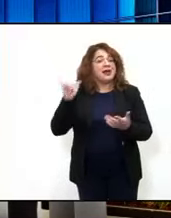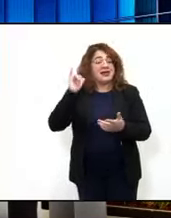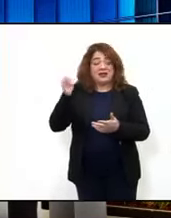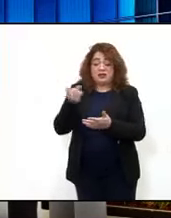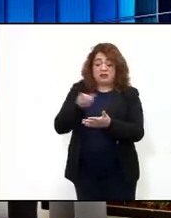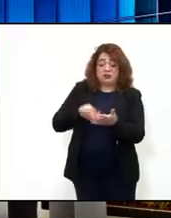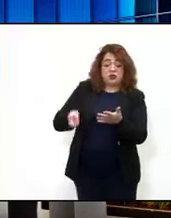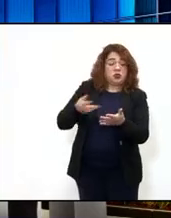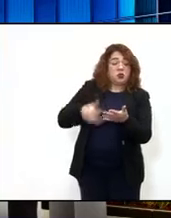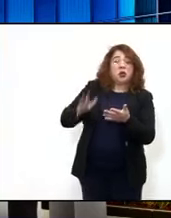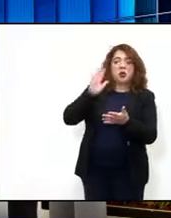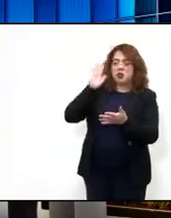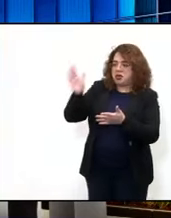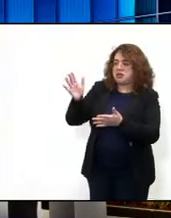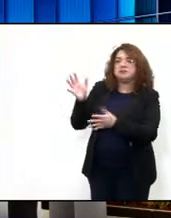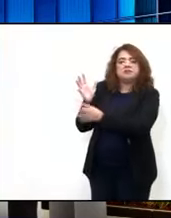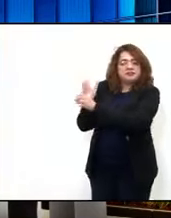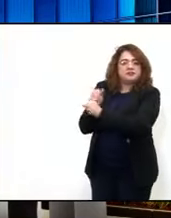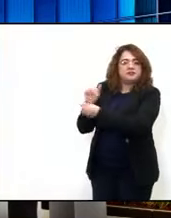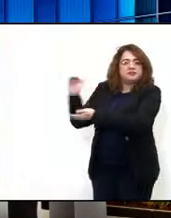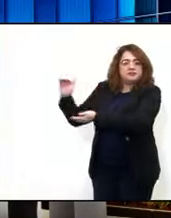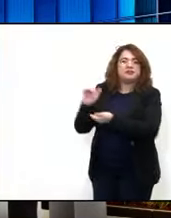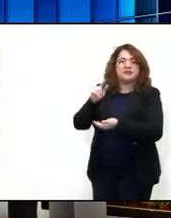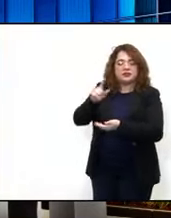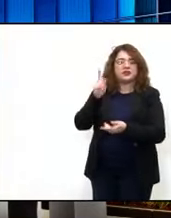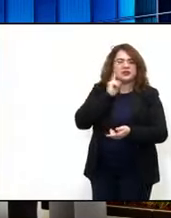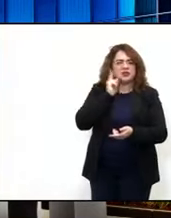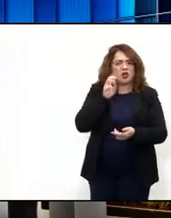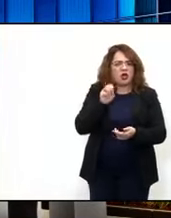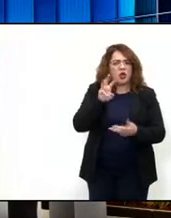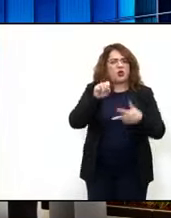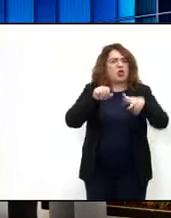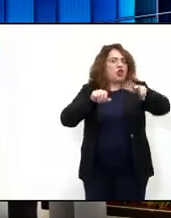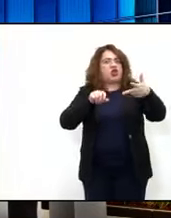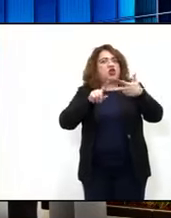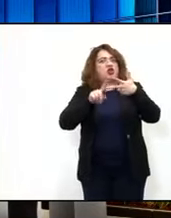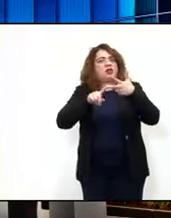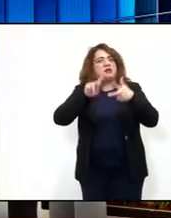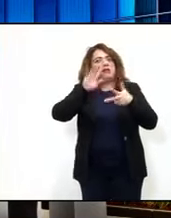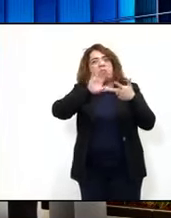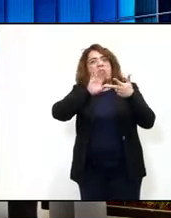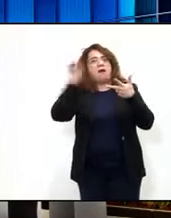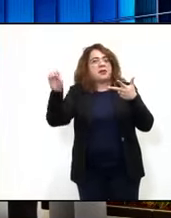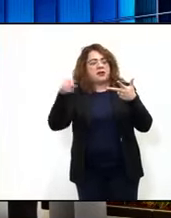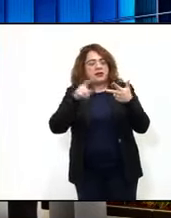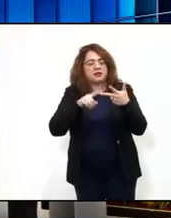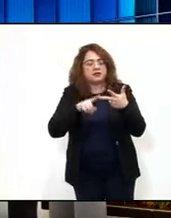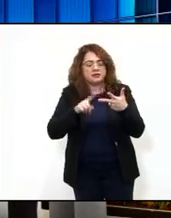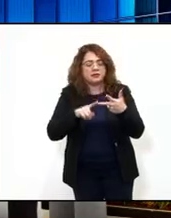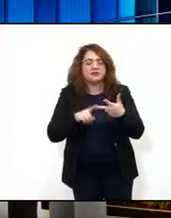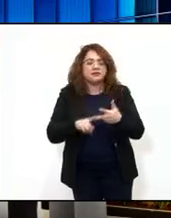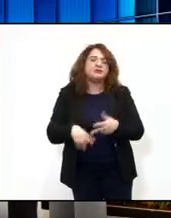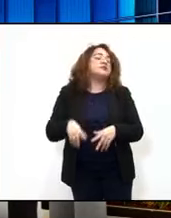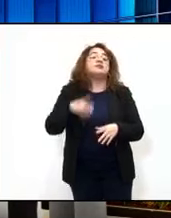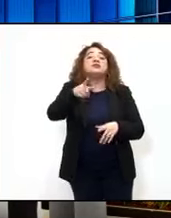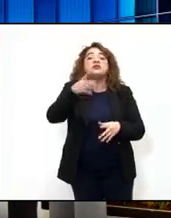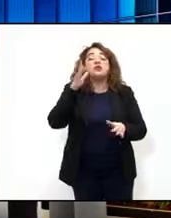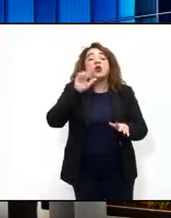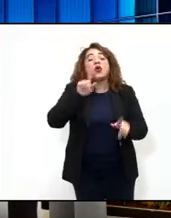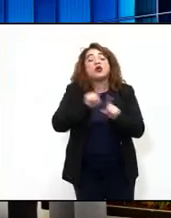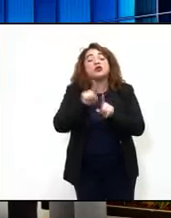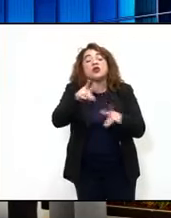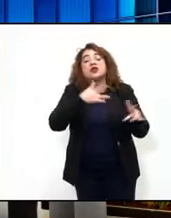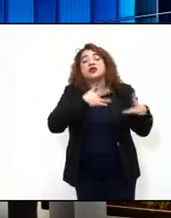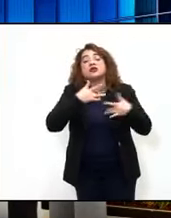weeks. And so you'll be hearing more and more about that. For those who might feel hesitant due to issues regarding immigration status, please know that